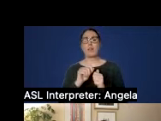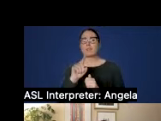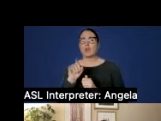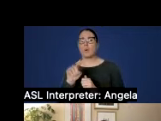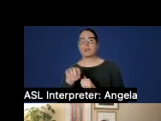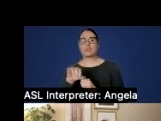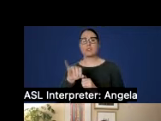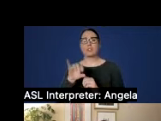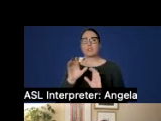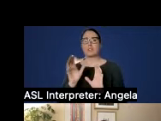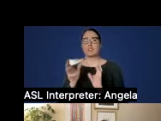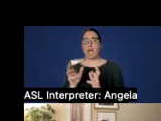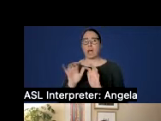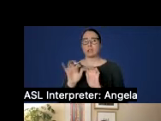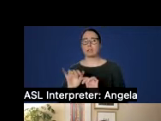So does Winnie.